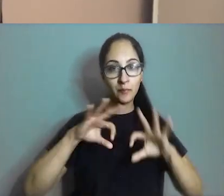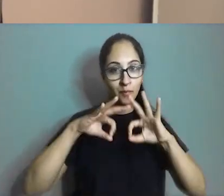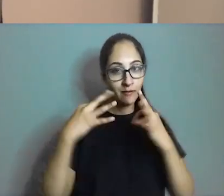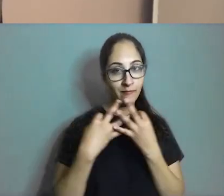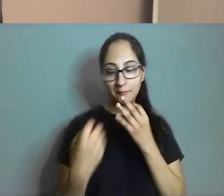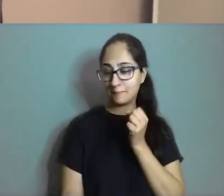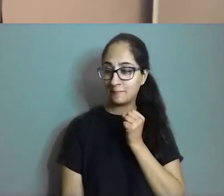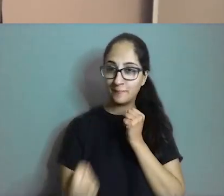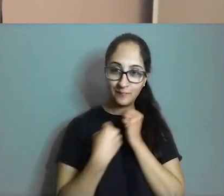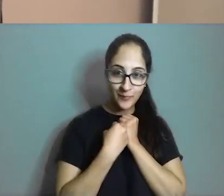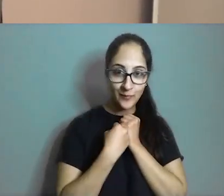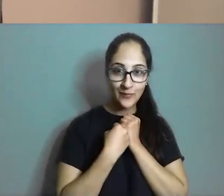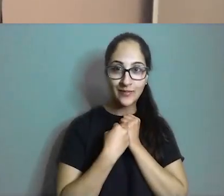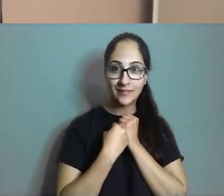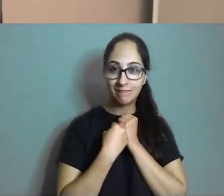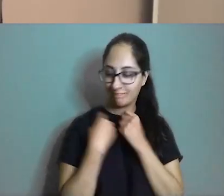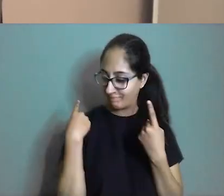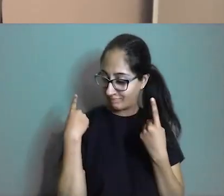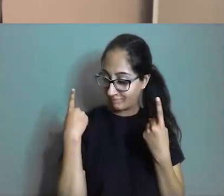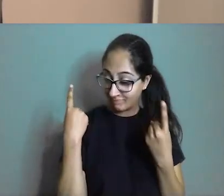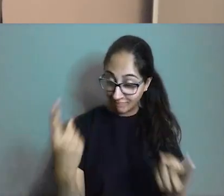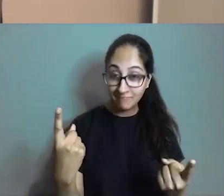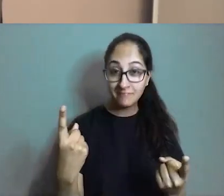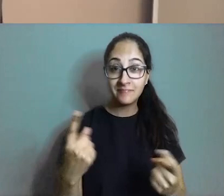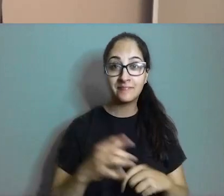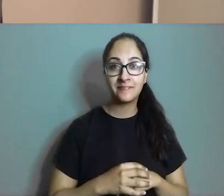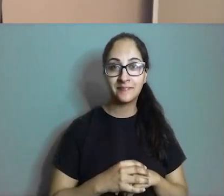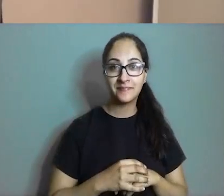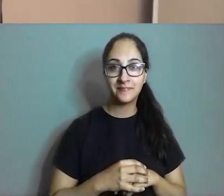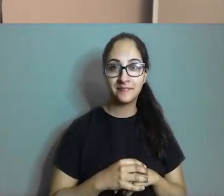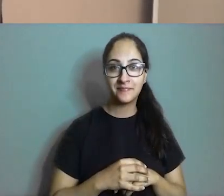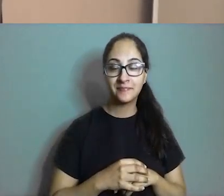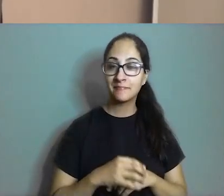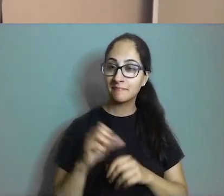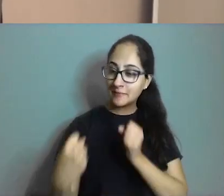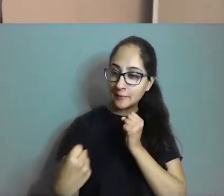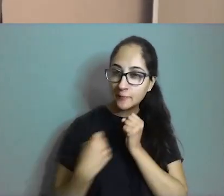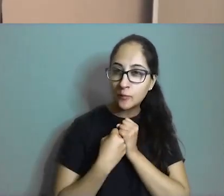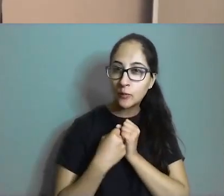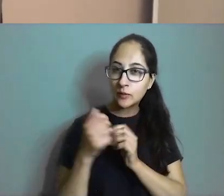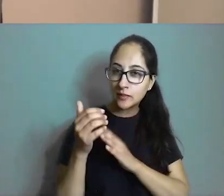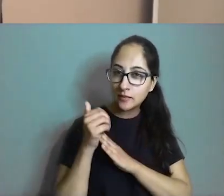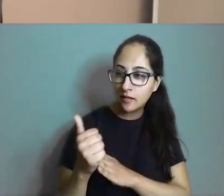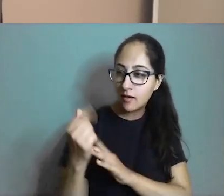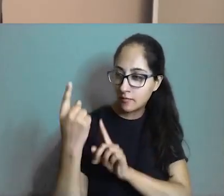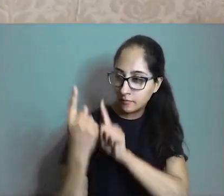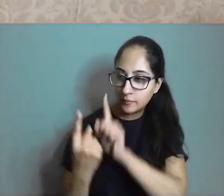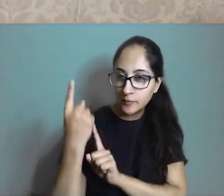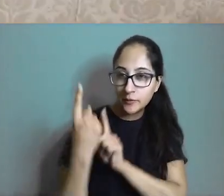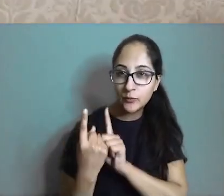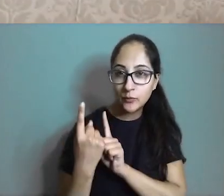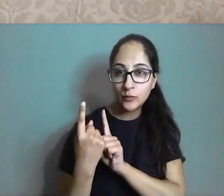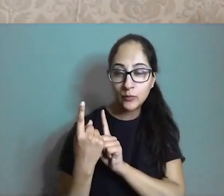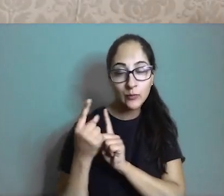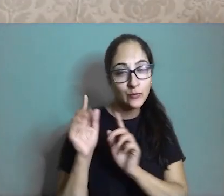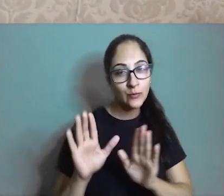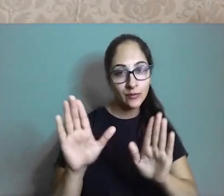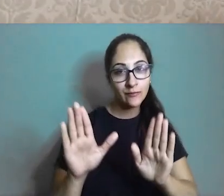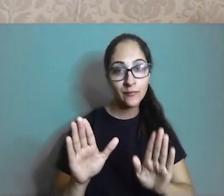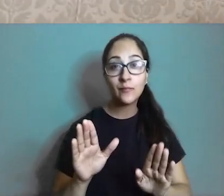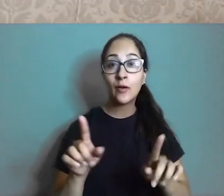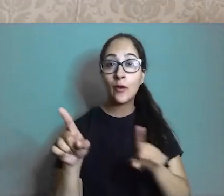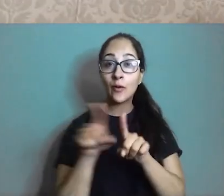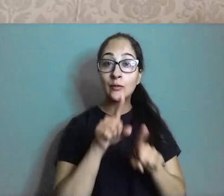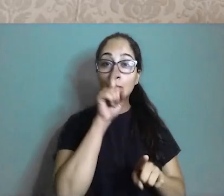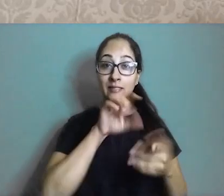about the world, and it's complementary to any other education that you might get in your life. My whole family has been my